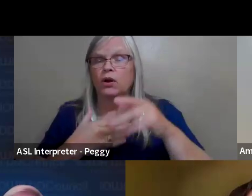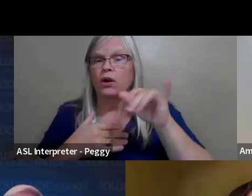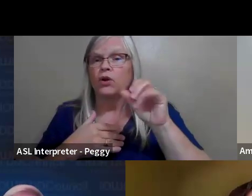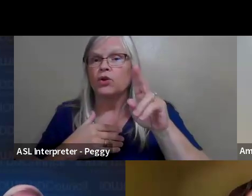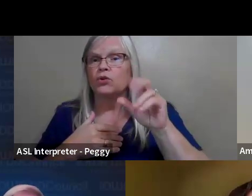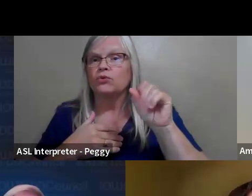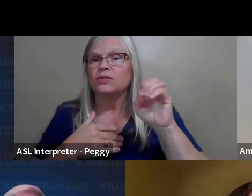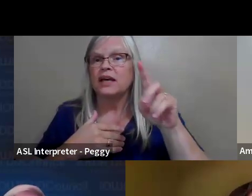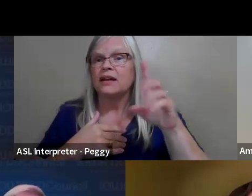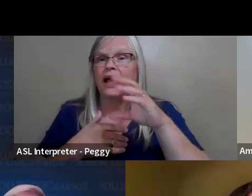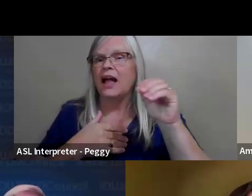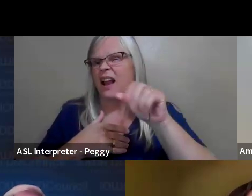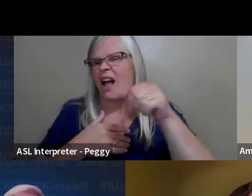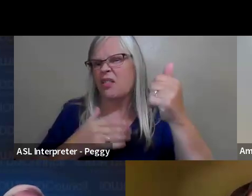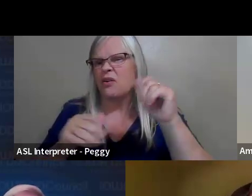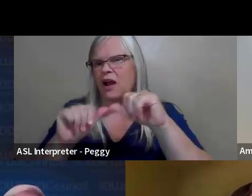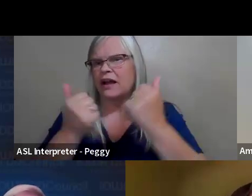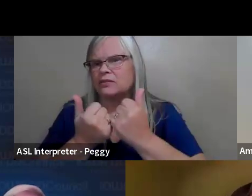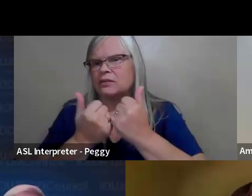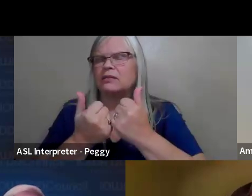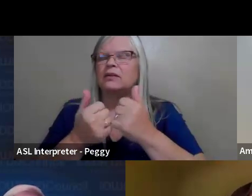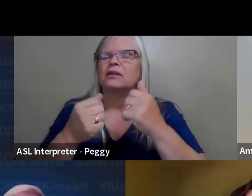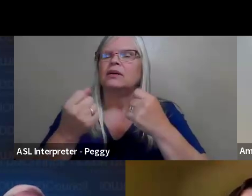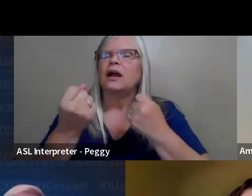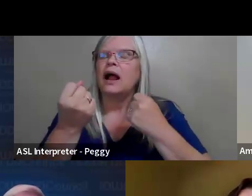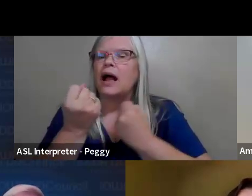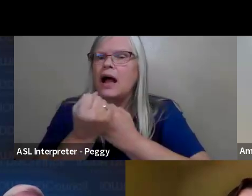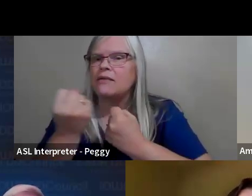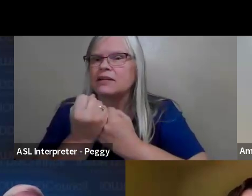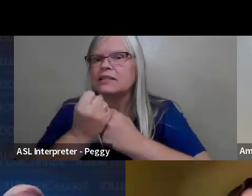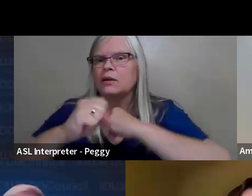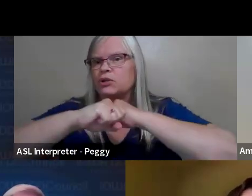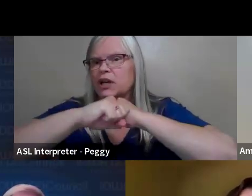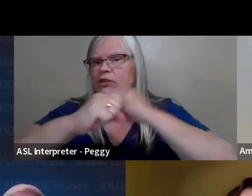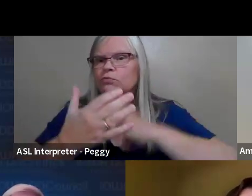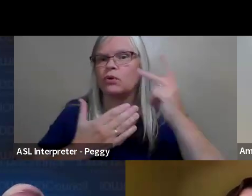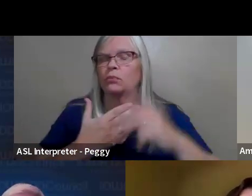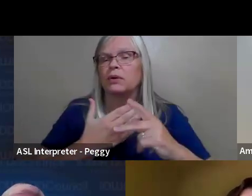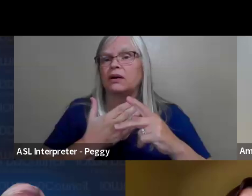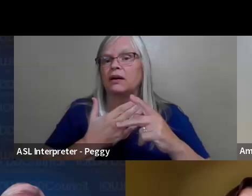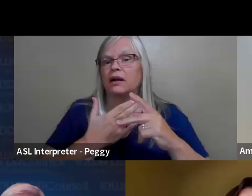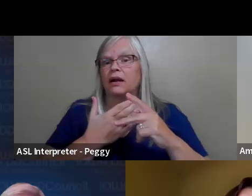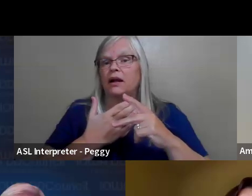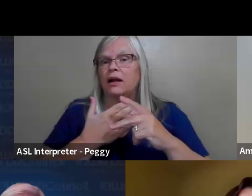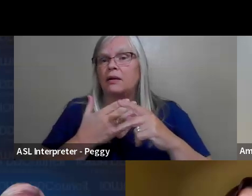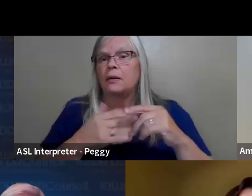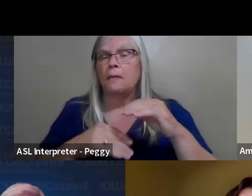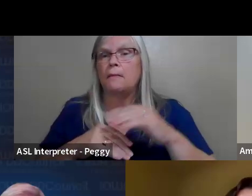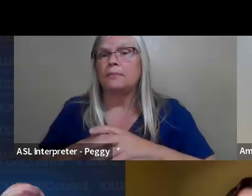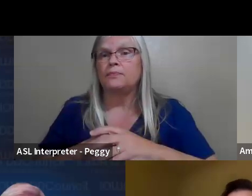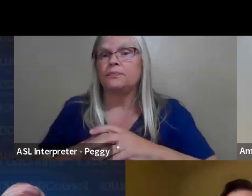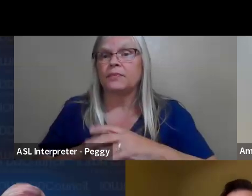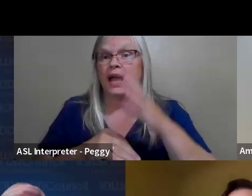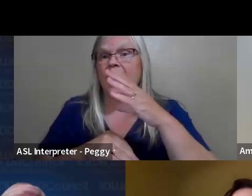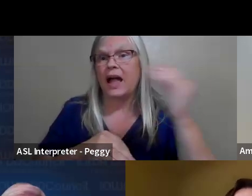many of the protection and advocacy programs. And they did level fund our DD